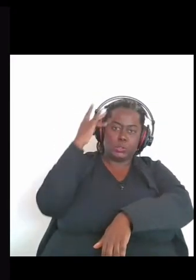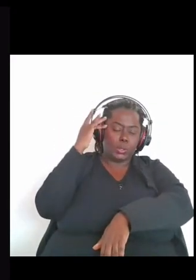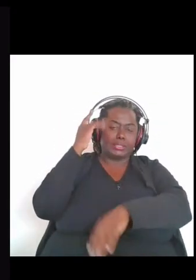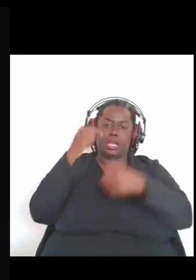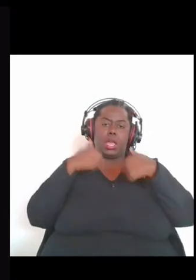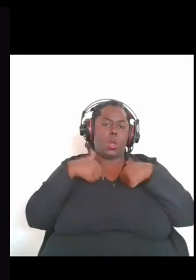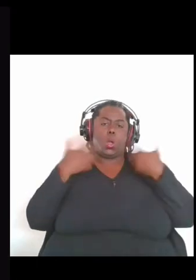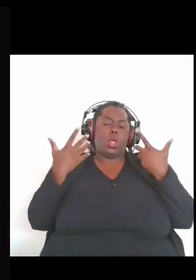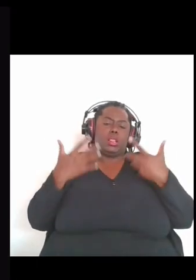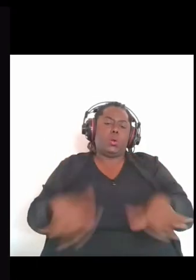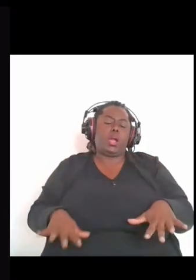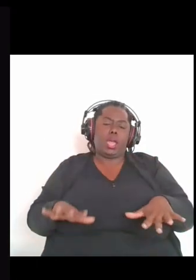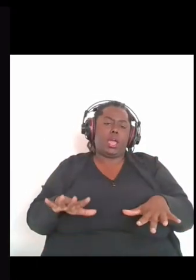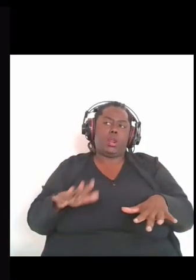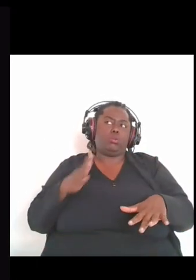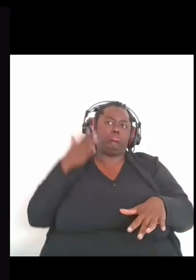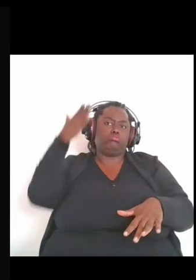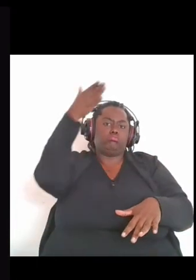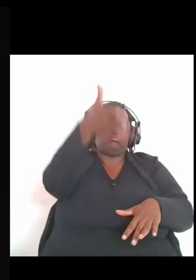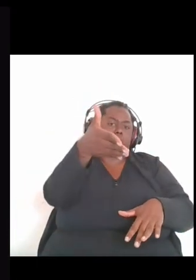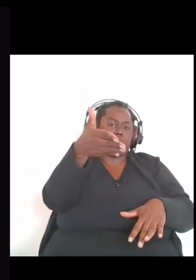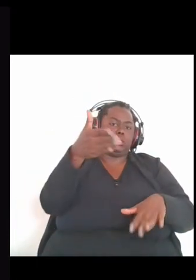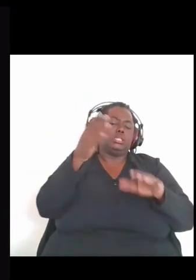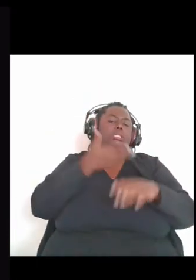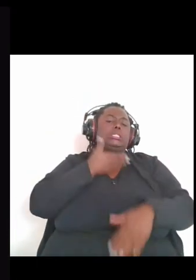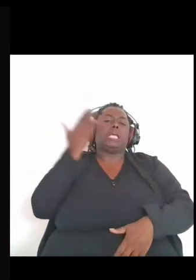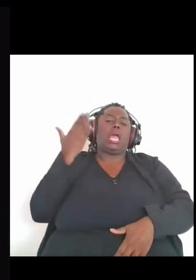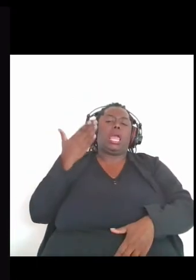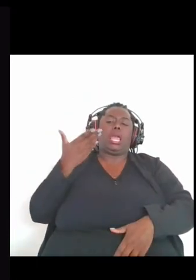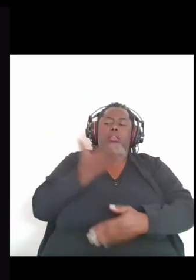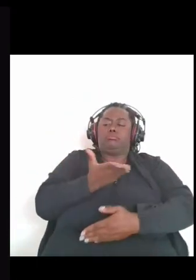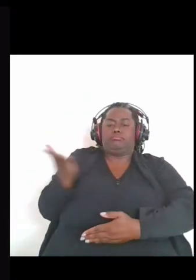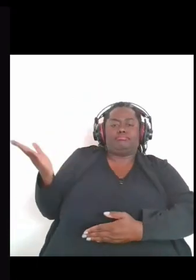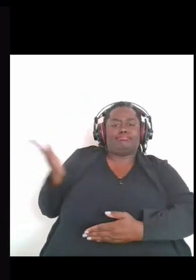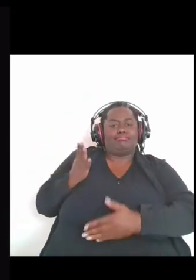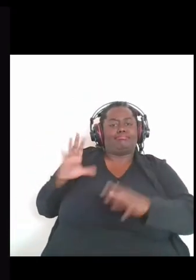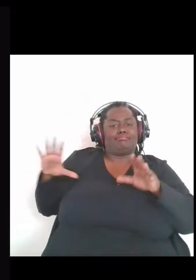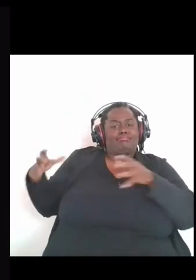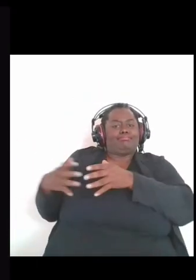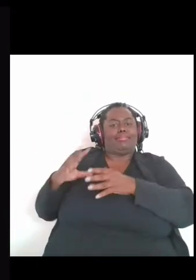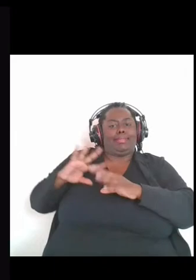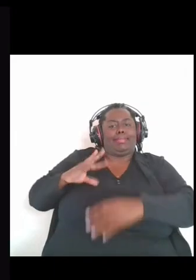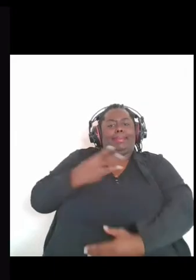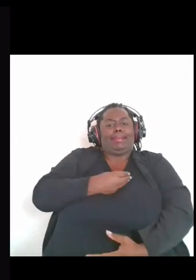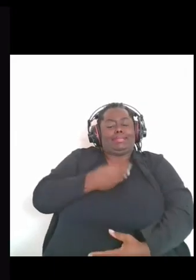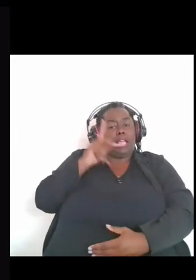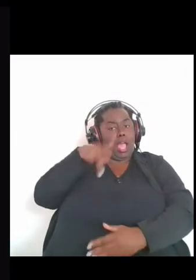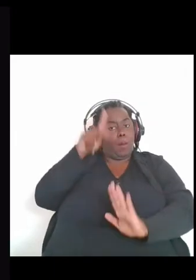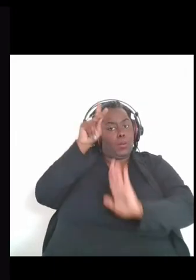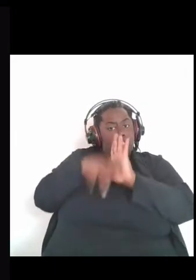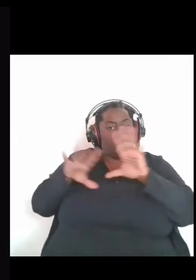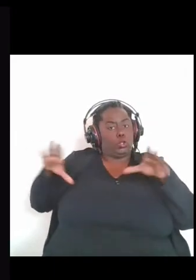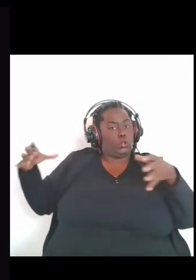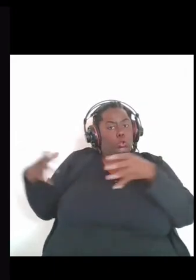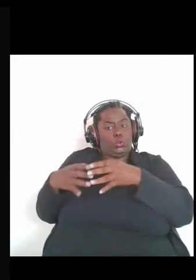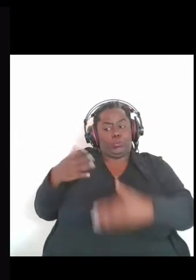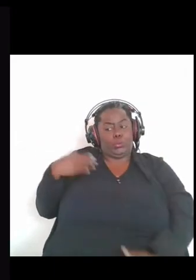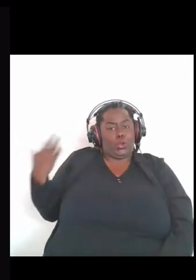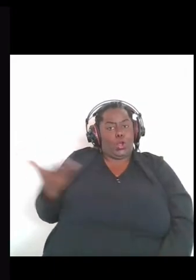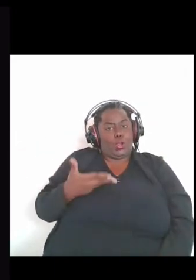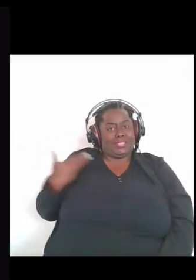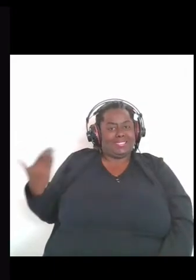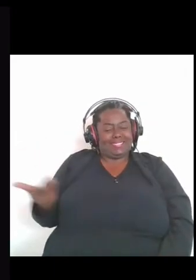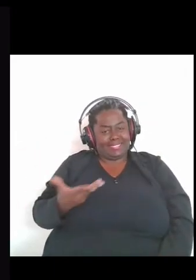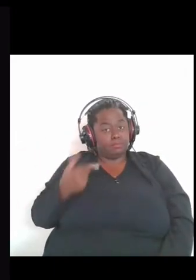so that also becomes a problem so we are also figuring out ways to make this more compact